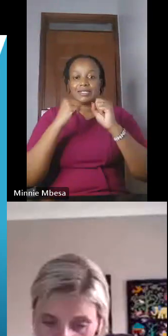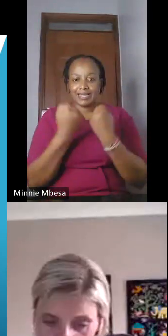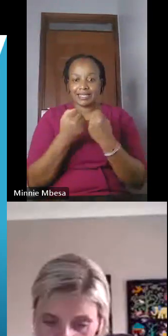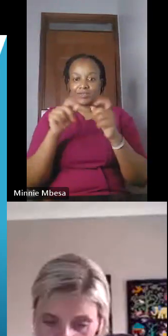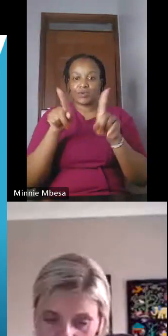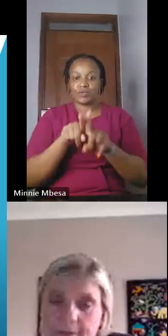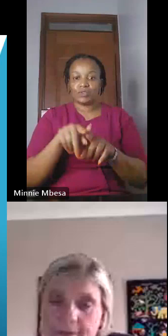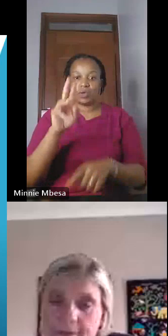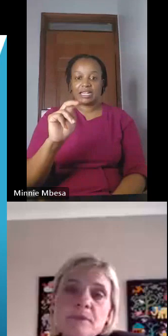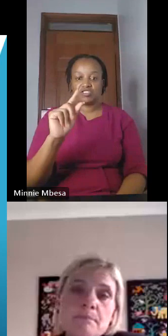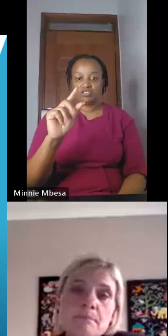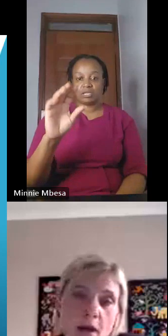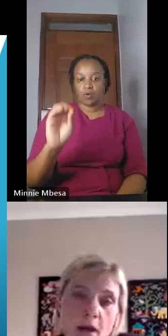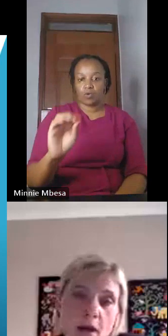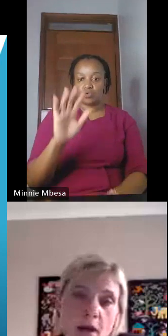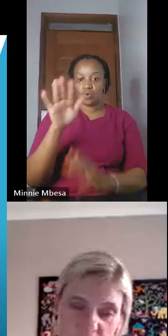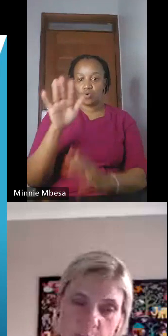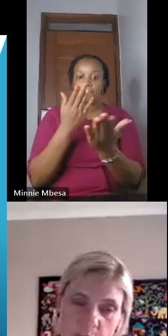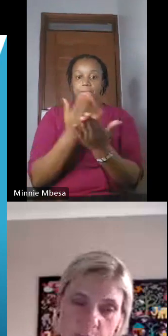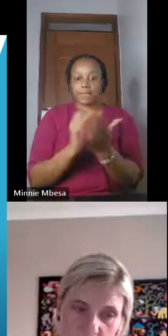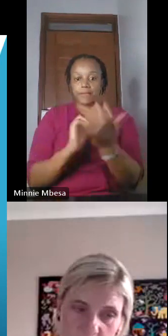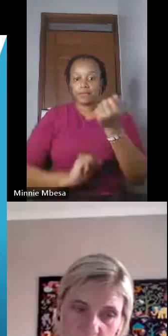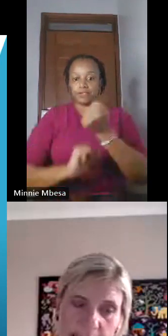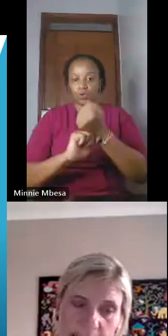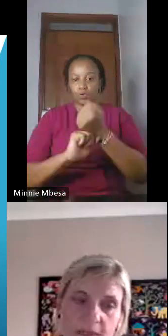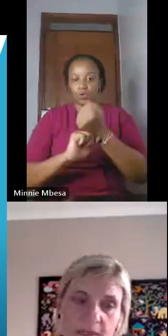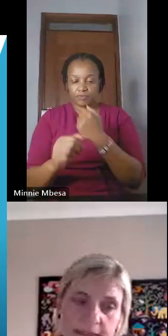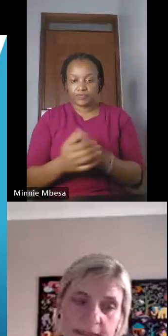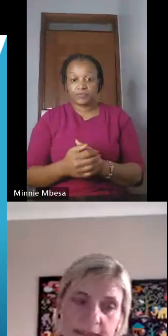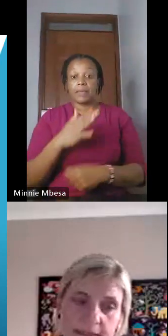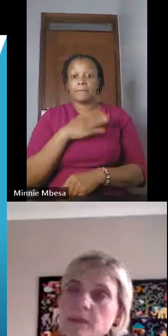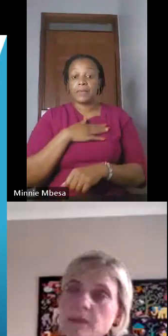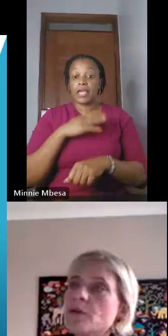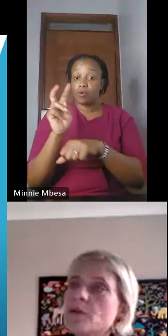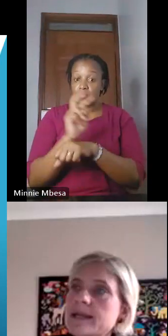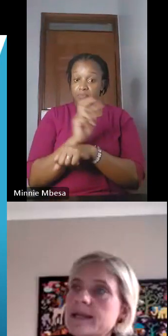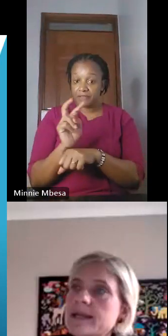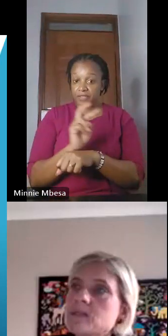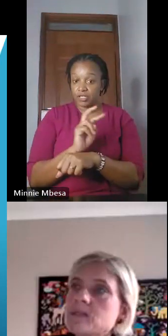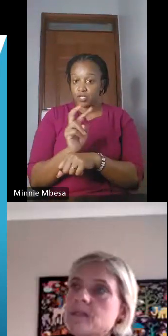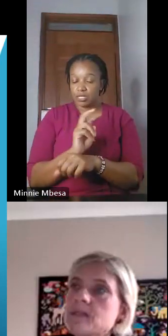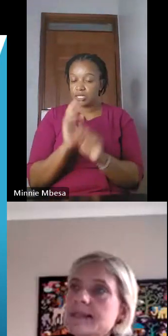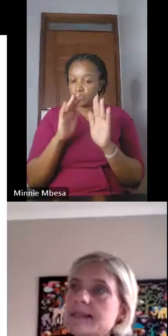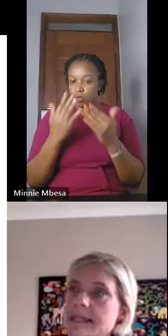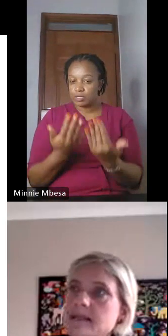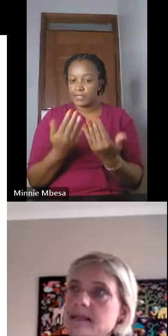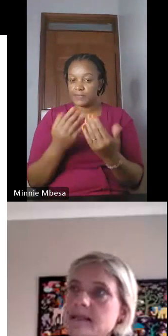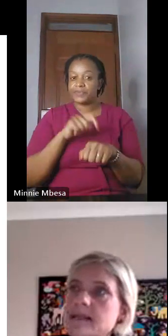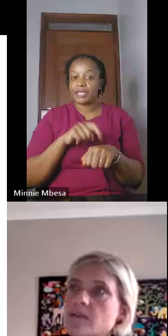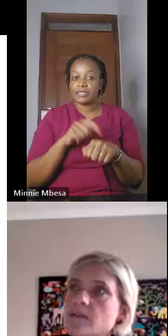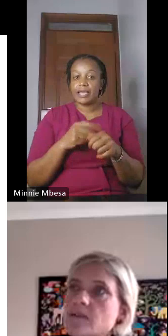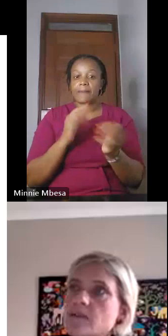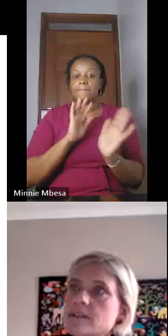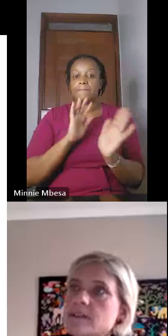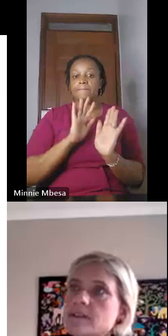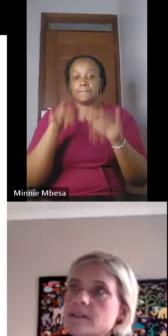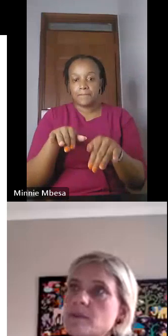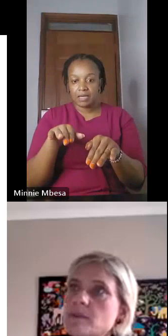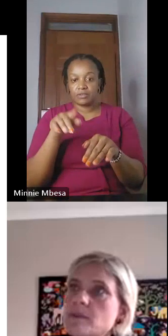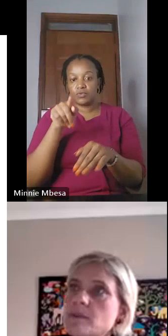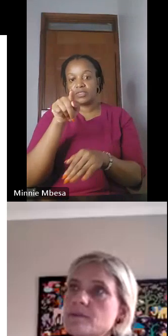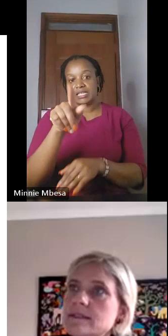our scholarships. My observation would be that when we go back to that link, right? Sorry, I'm